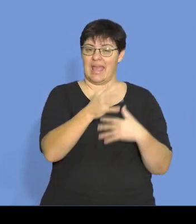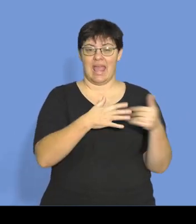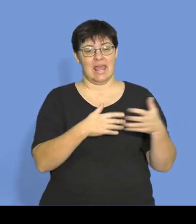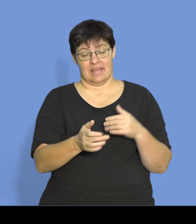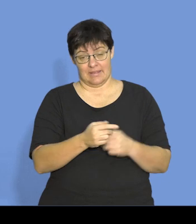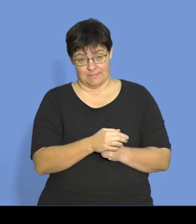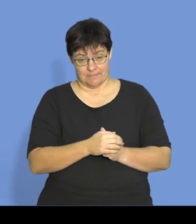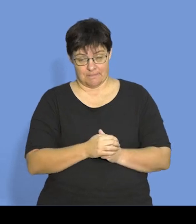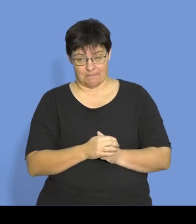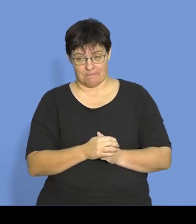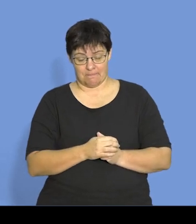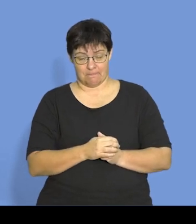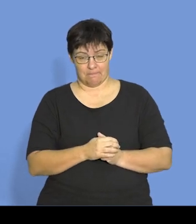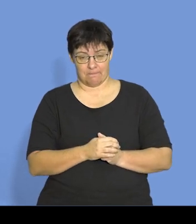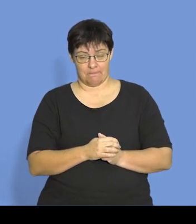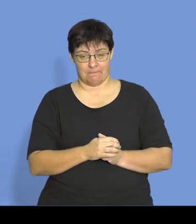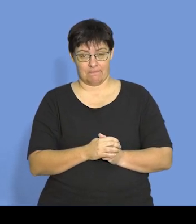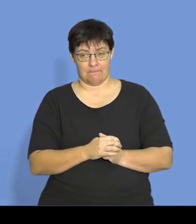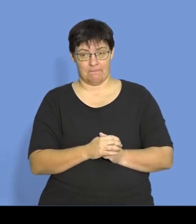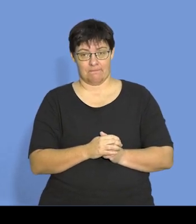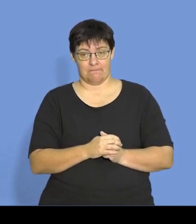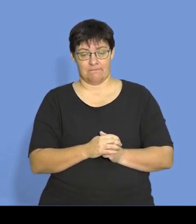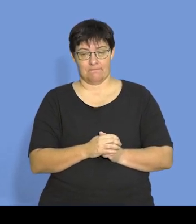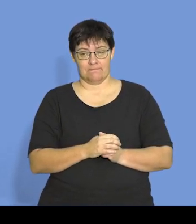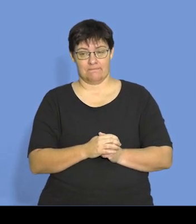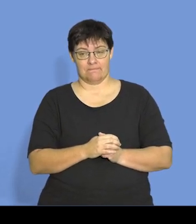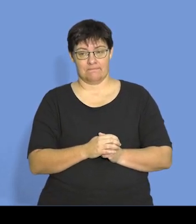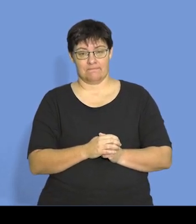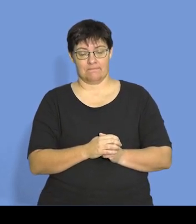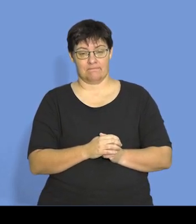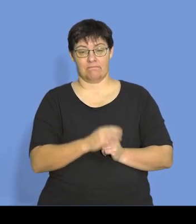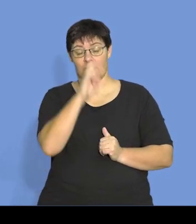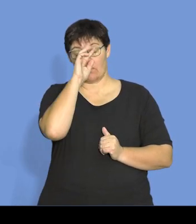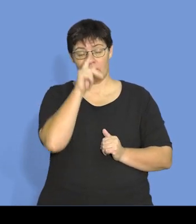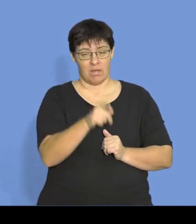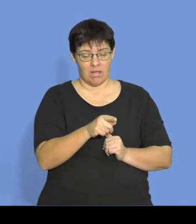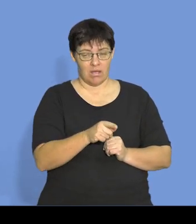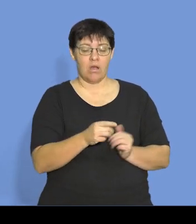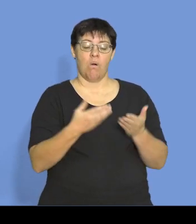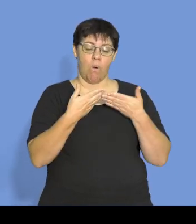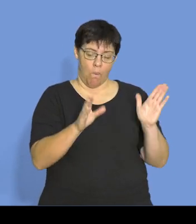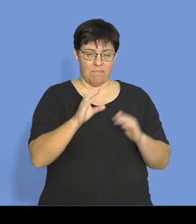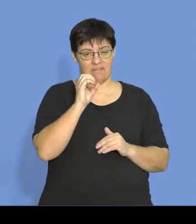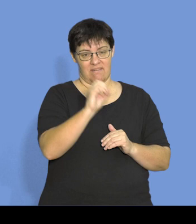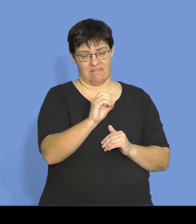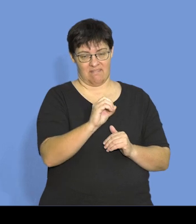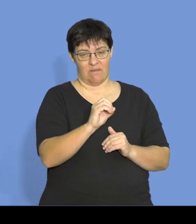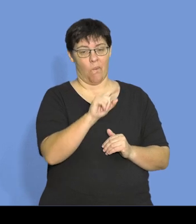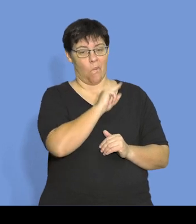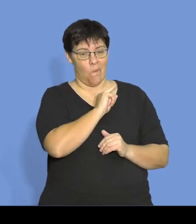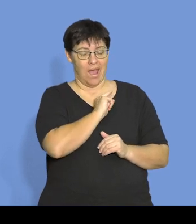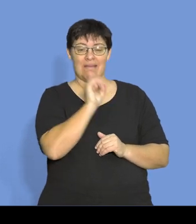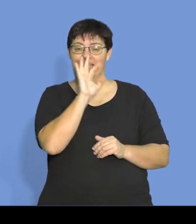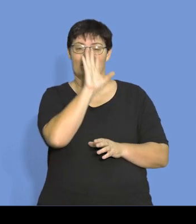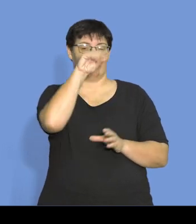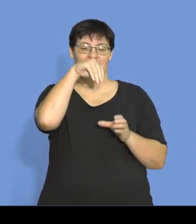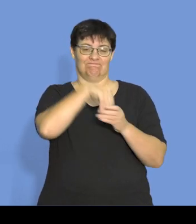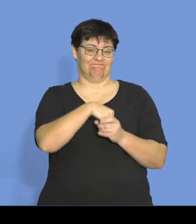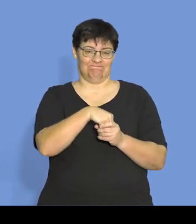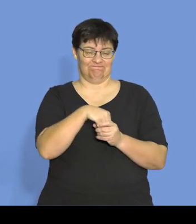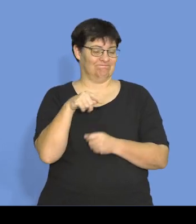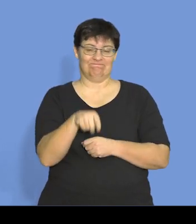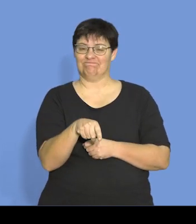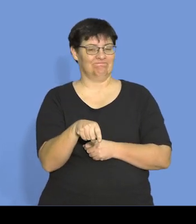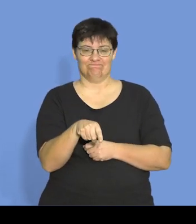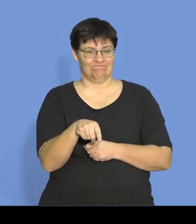be on the left-hand side of that particular -3. Remember, open circle is